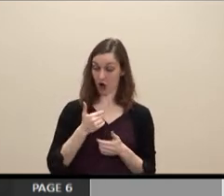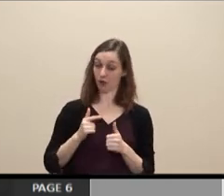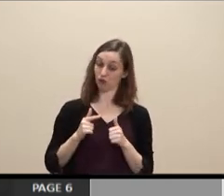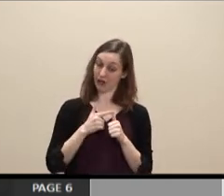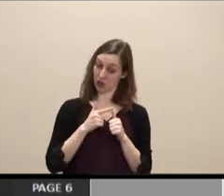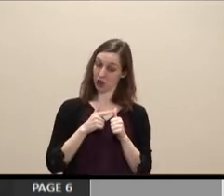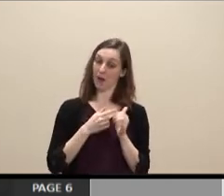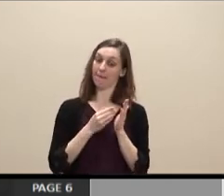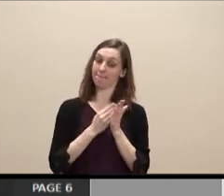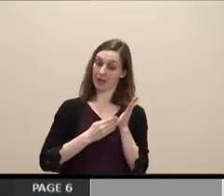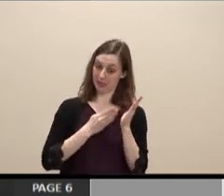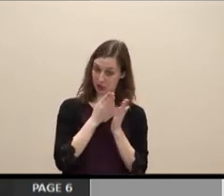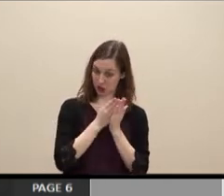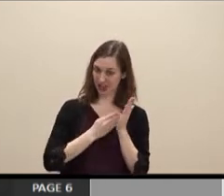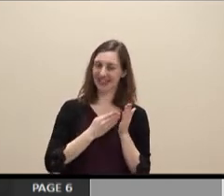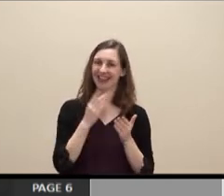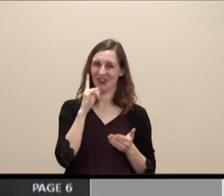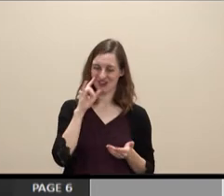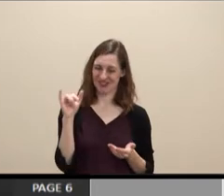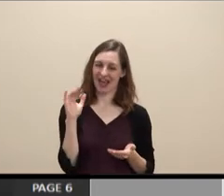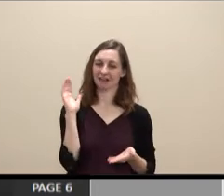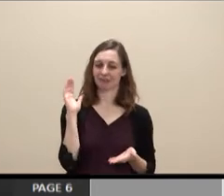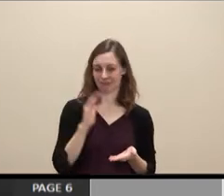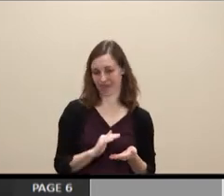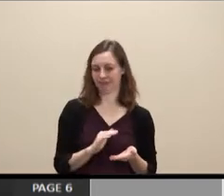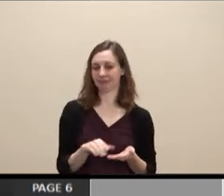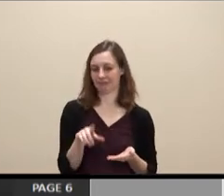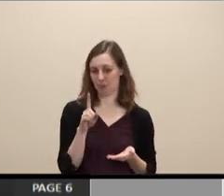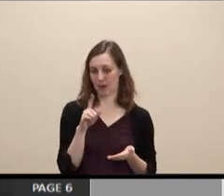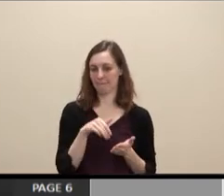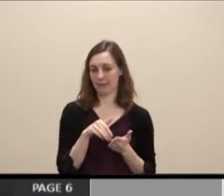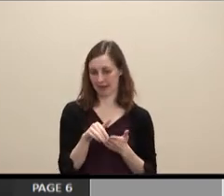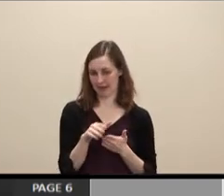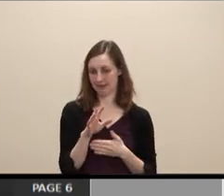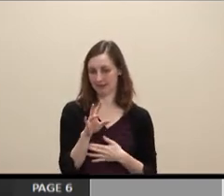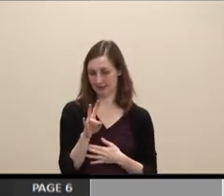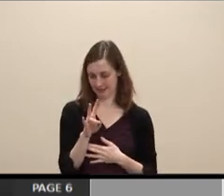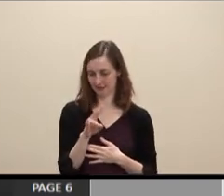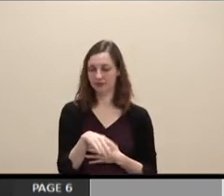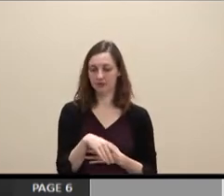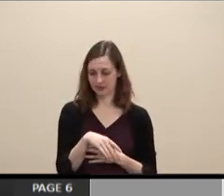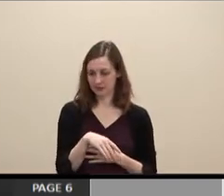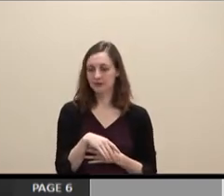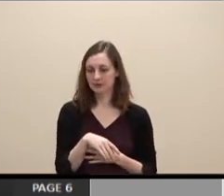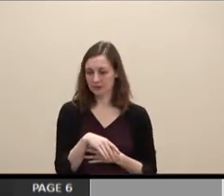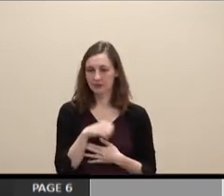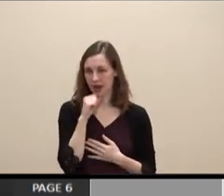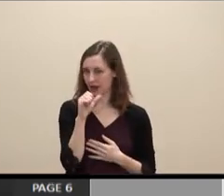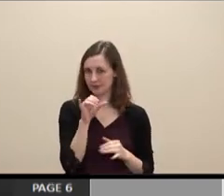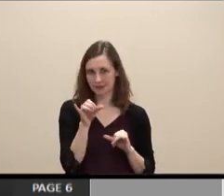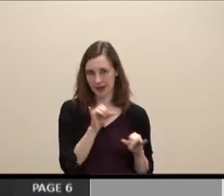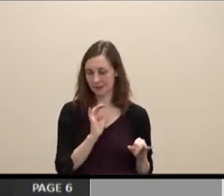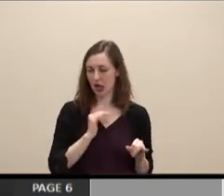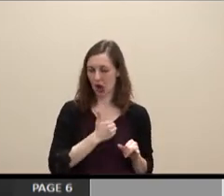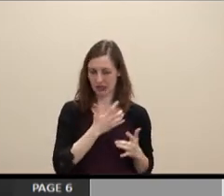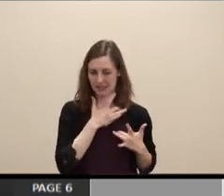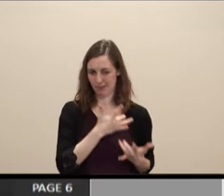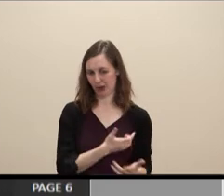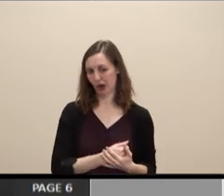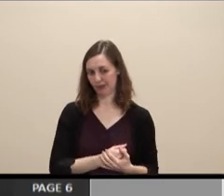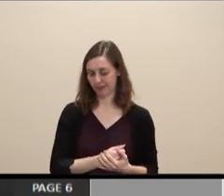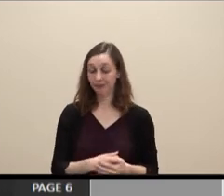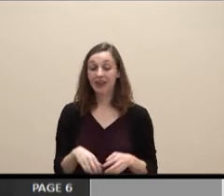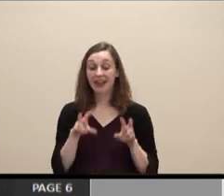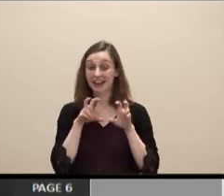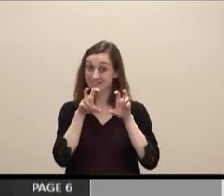about $1.7 million because we did not have the adjustments that we typically do. On our investment earnings, I